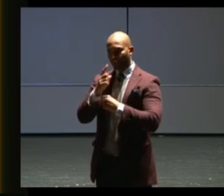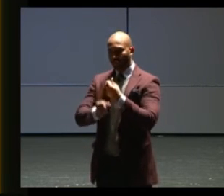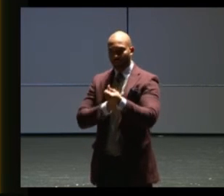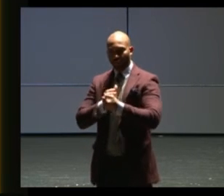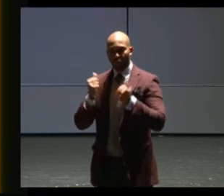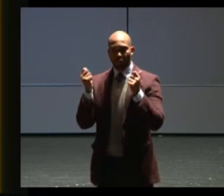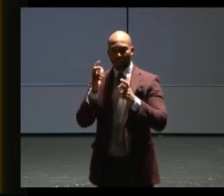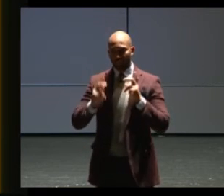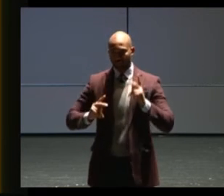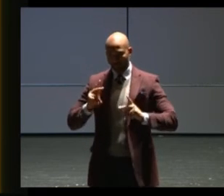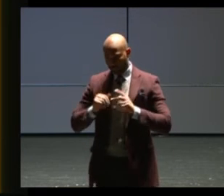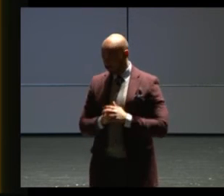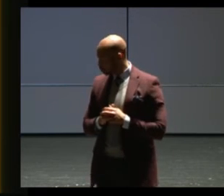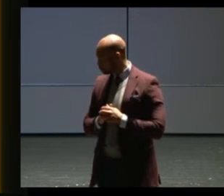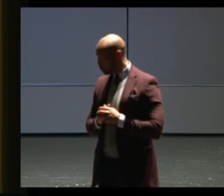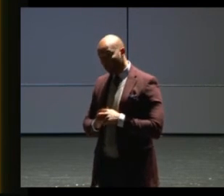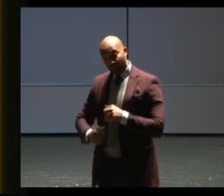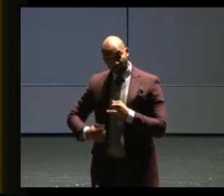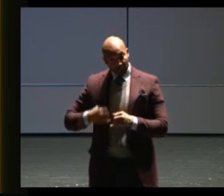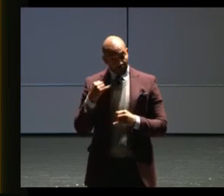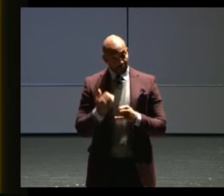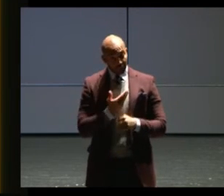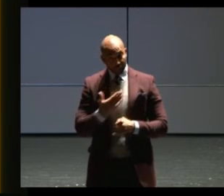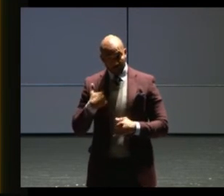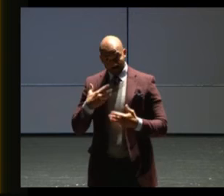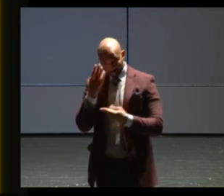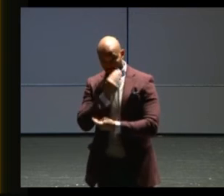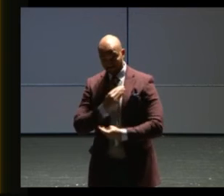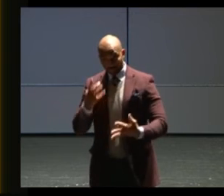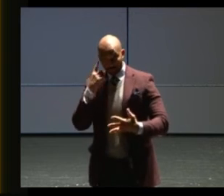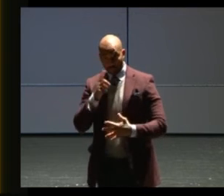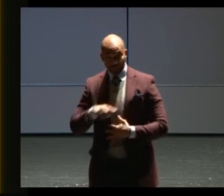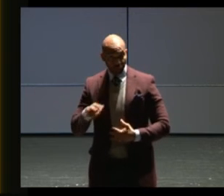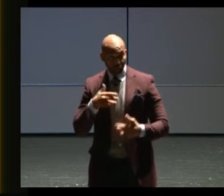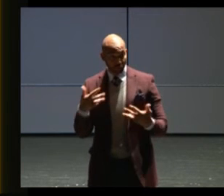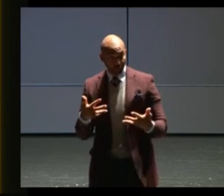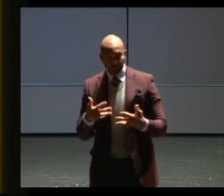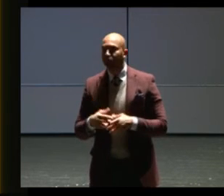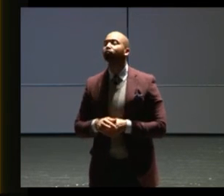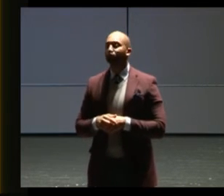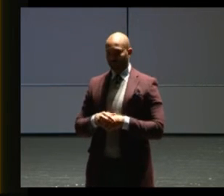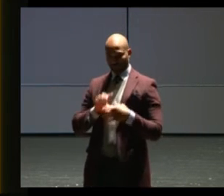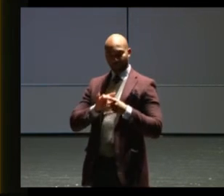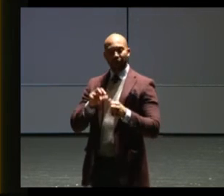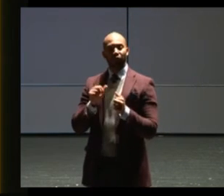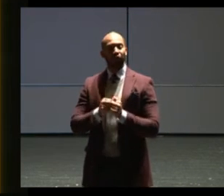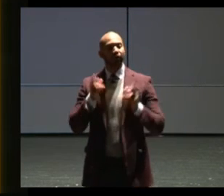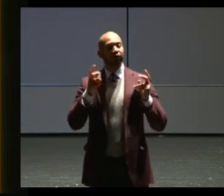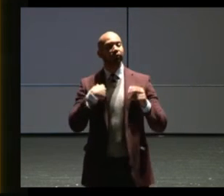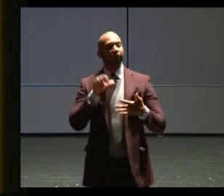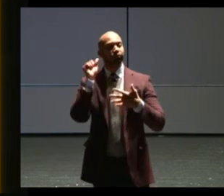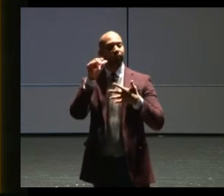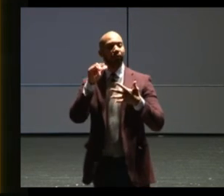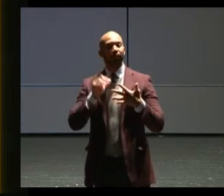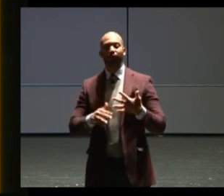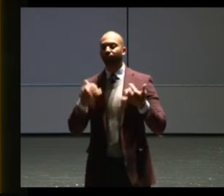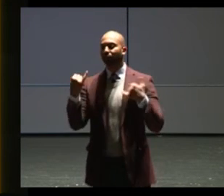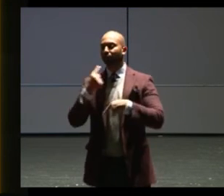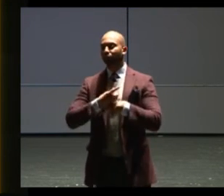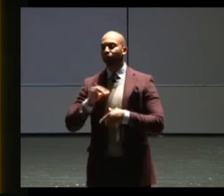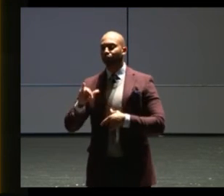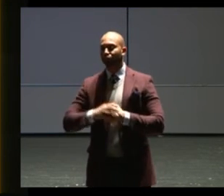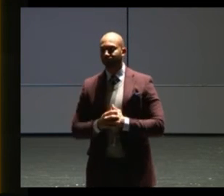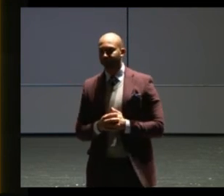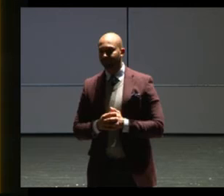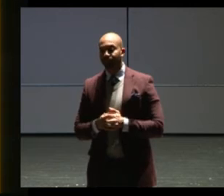The last essential element that I'll share with you today is consistent with some of the themes that I've been talking about already today. We